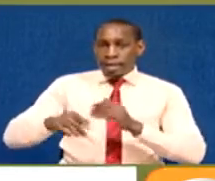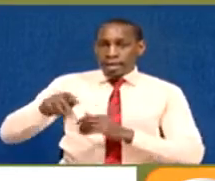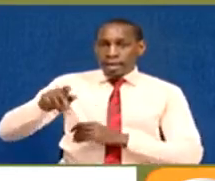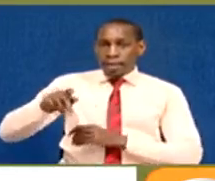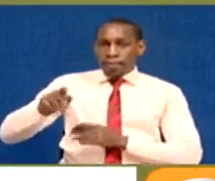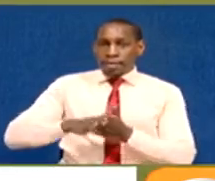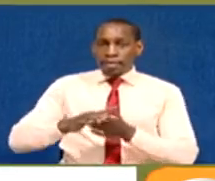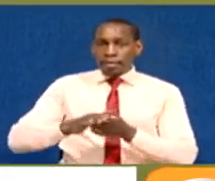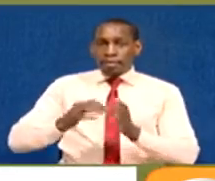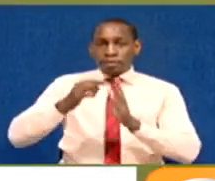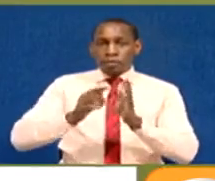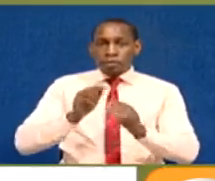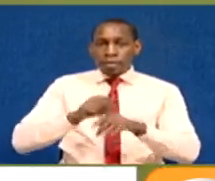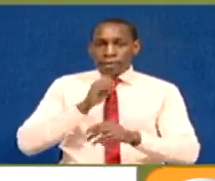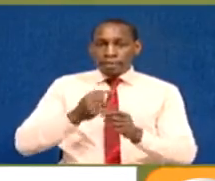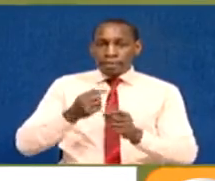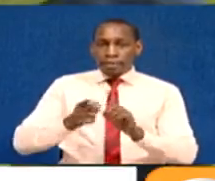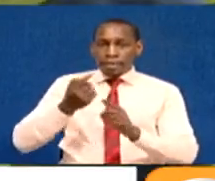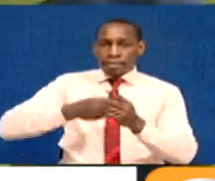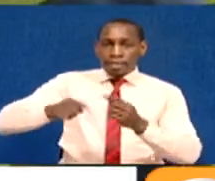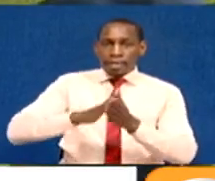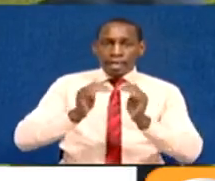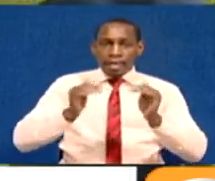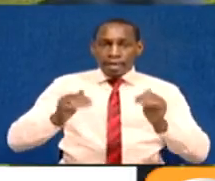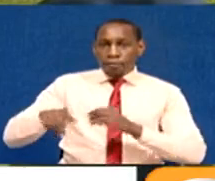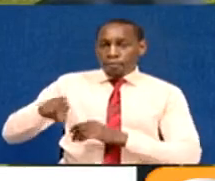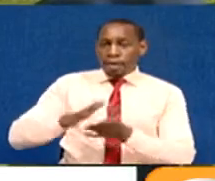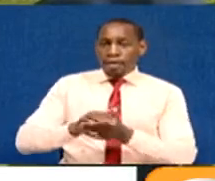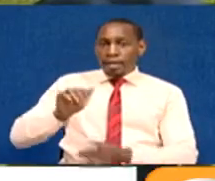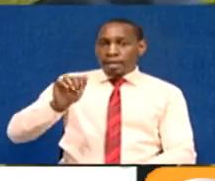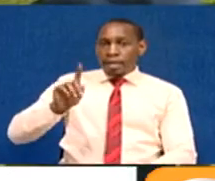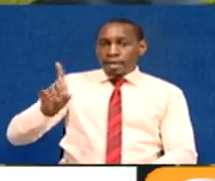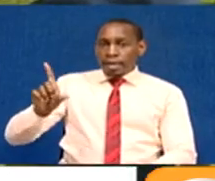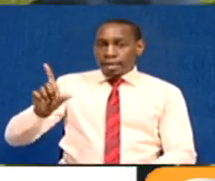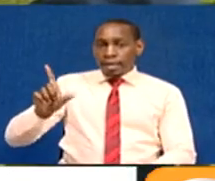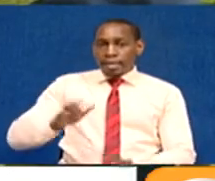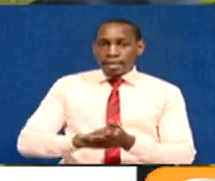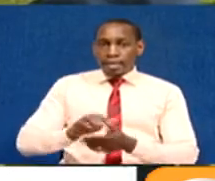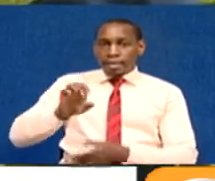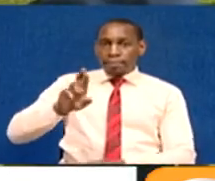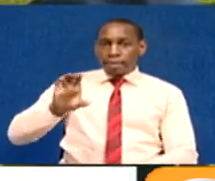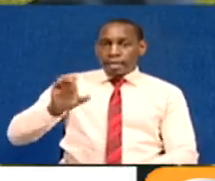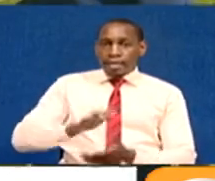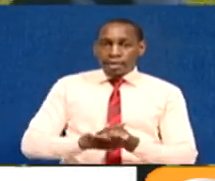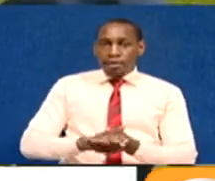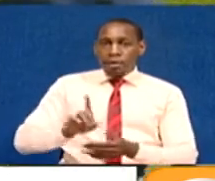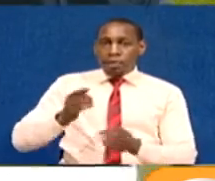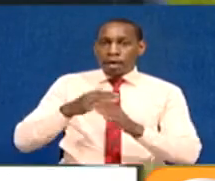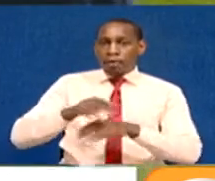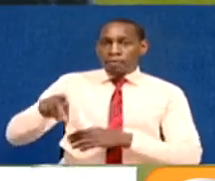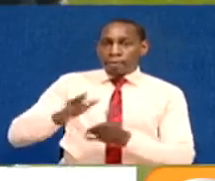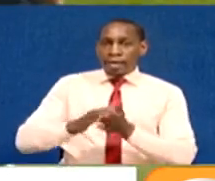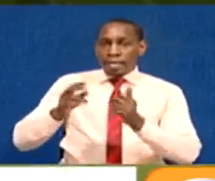at the end of round one. Greg Snow played level par with Adele Balala and Eric Obura playing